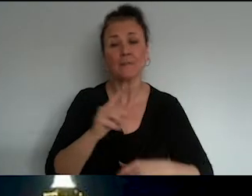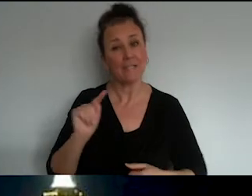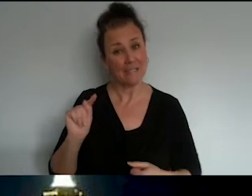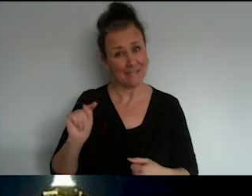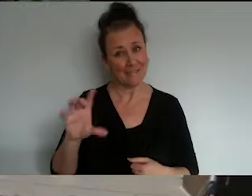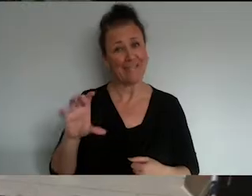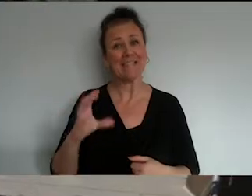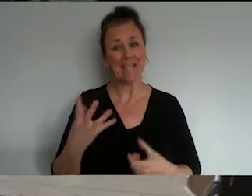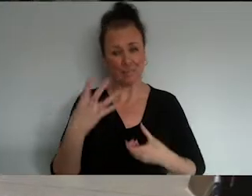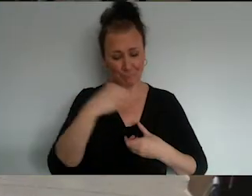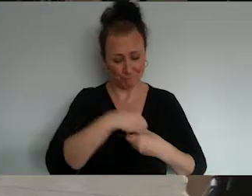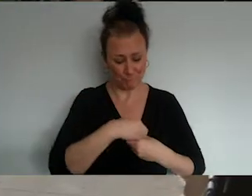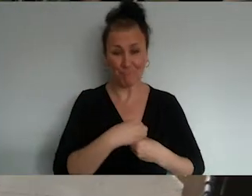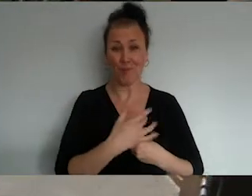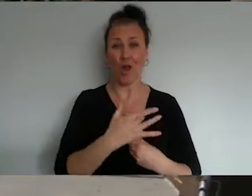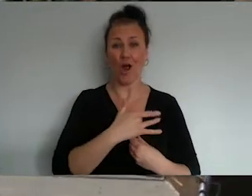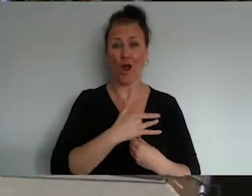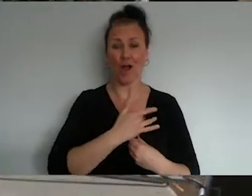corner of the world.